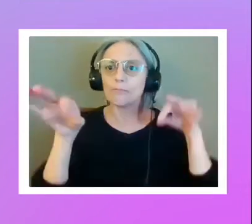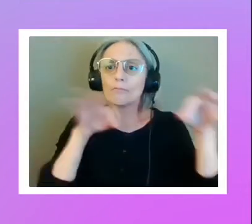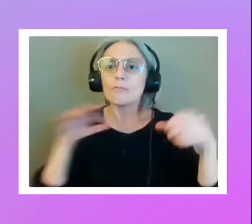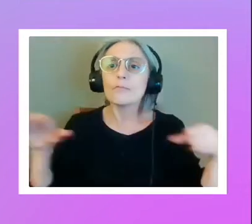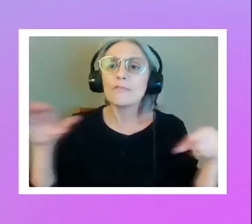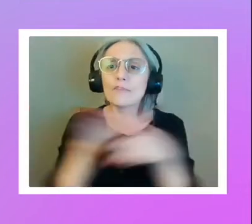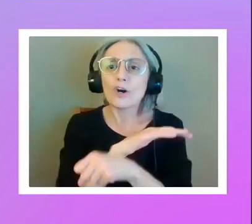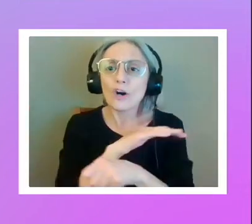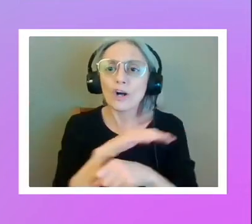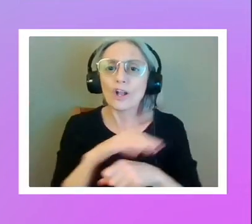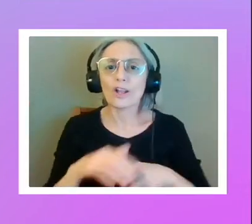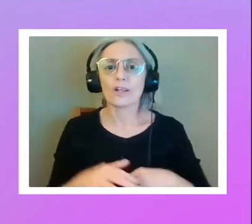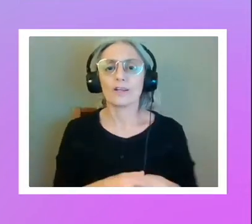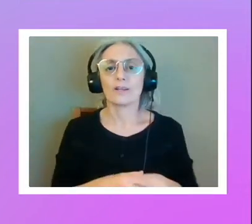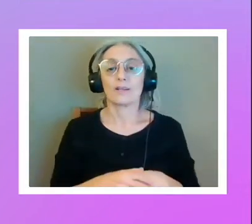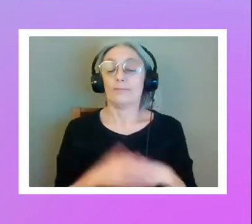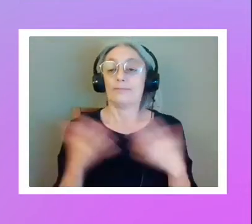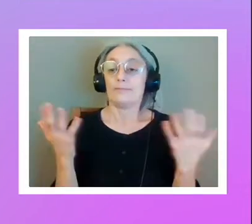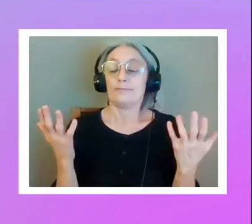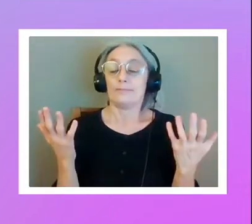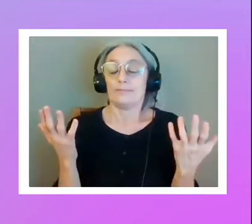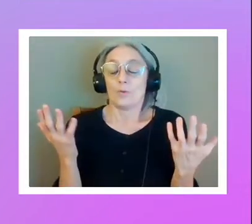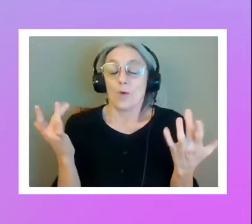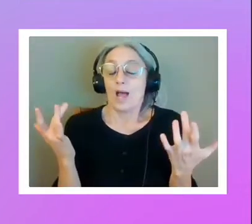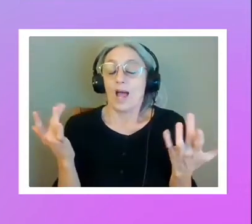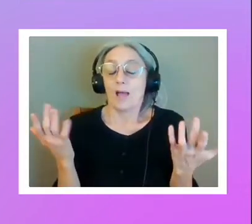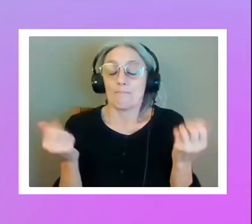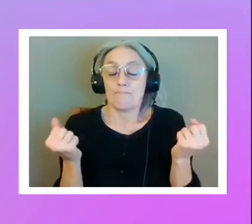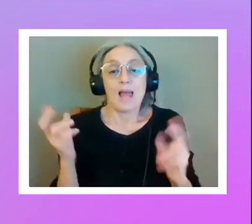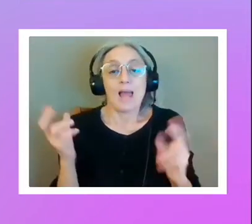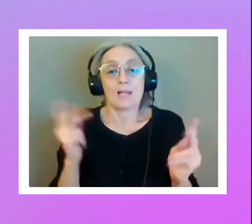lot of people who suffer